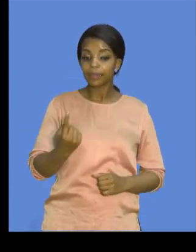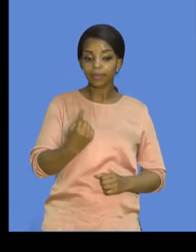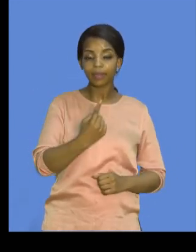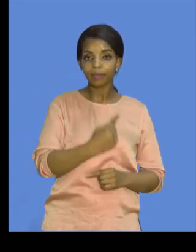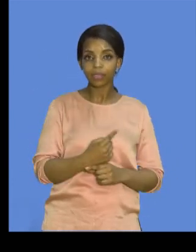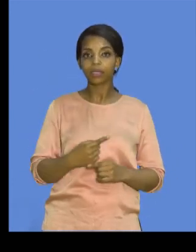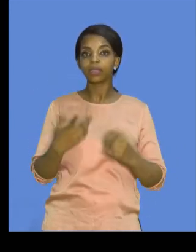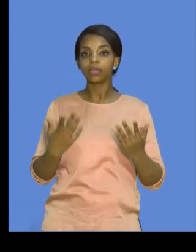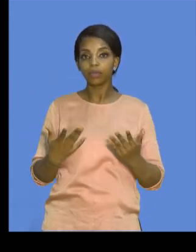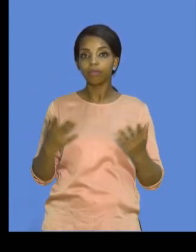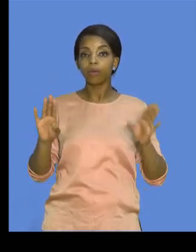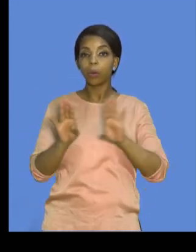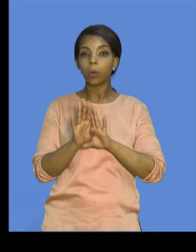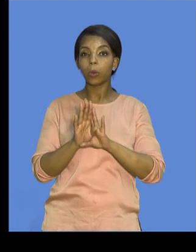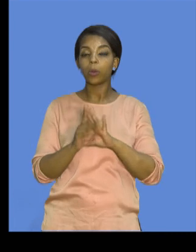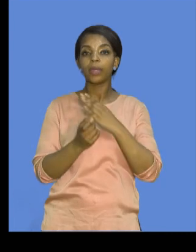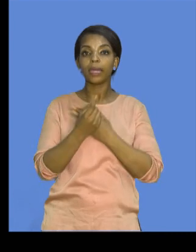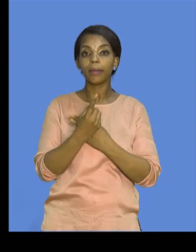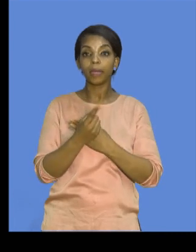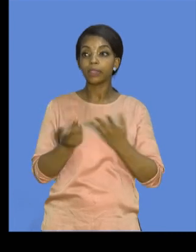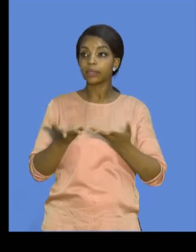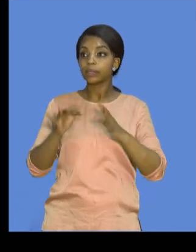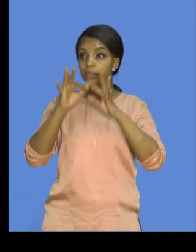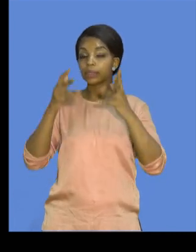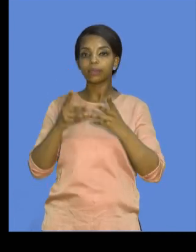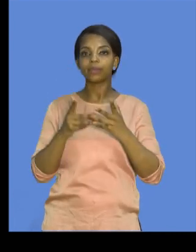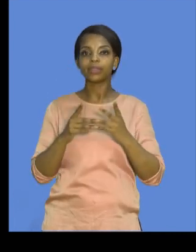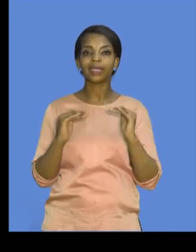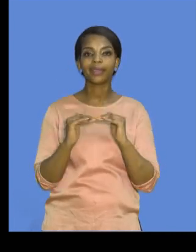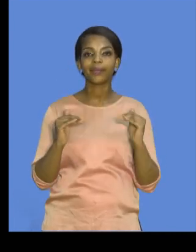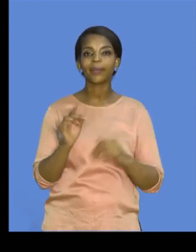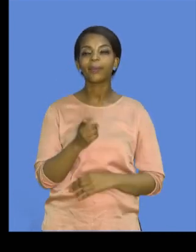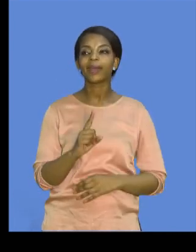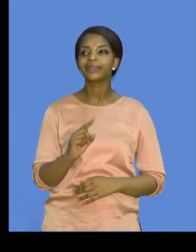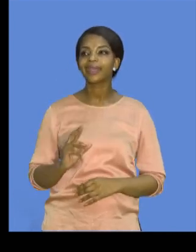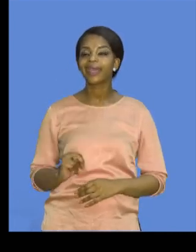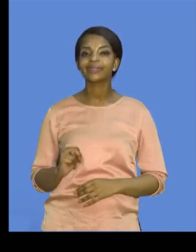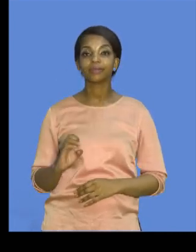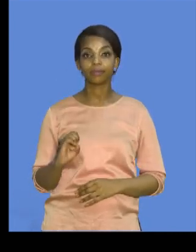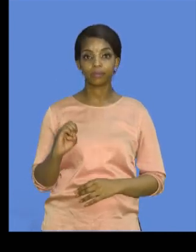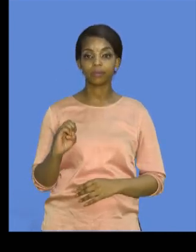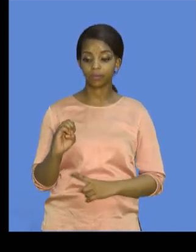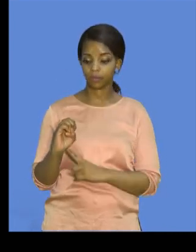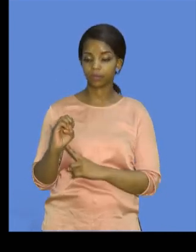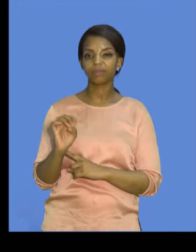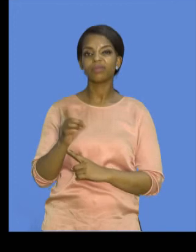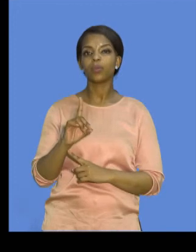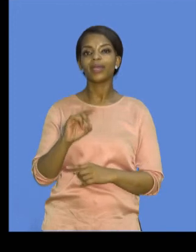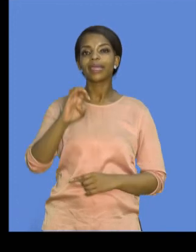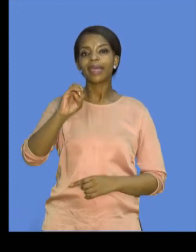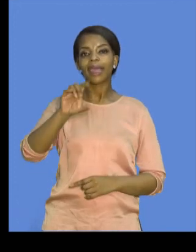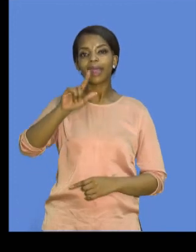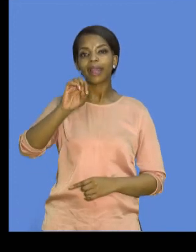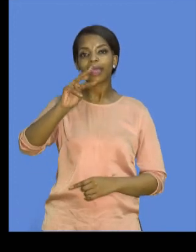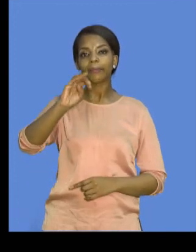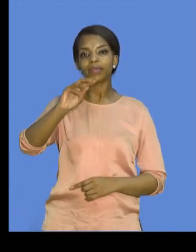is a scalar multiple of the charge of a single electron, right? So this E is actually the elementary charge which